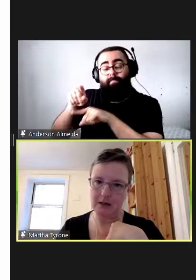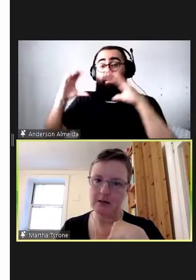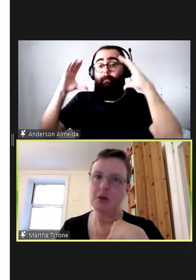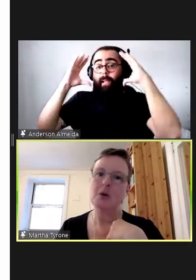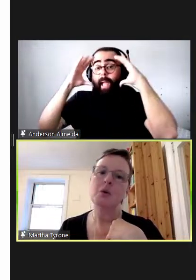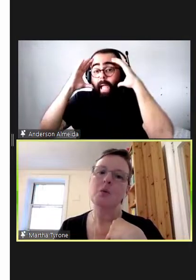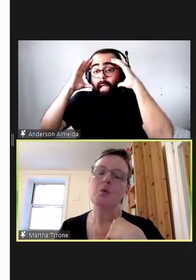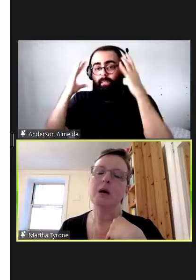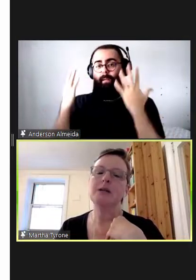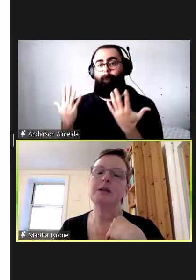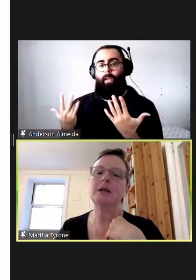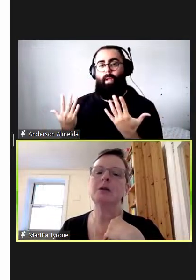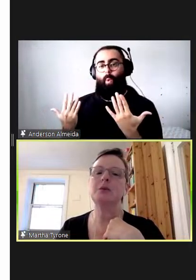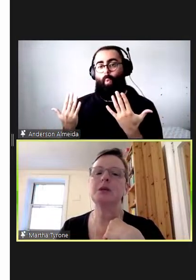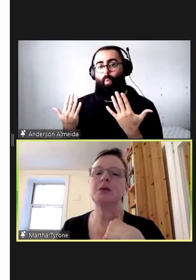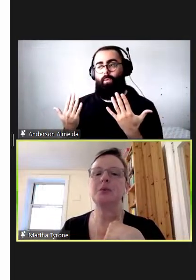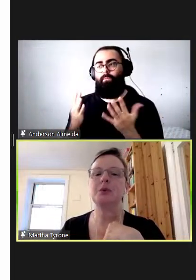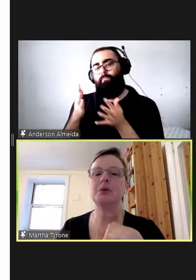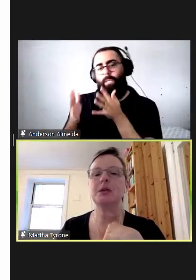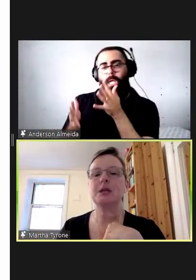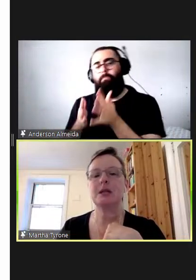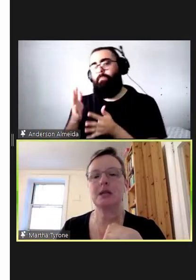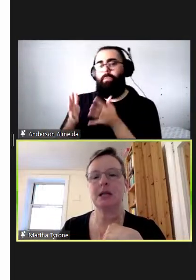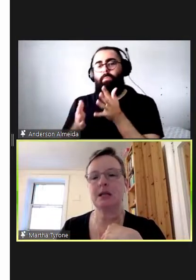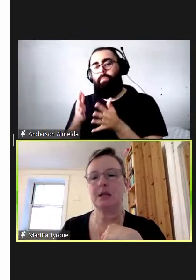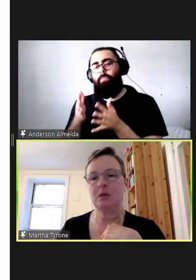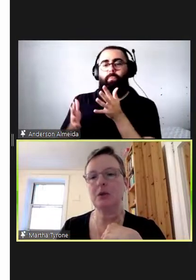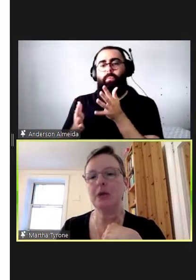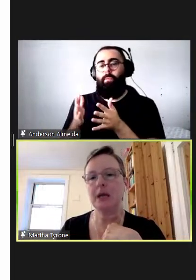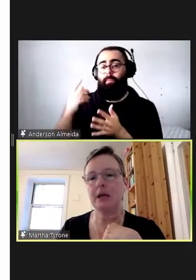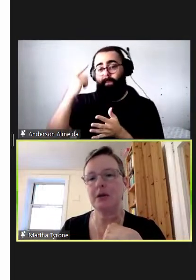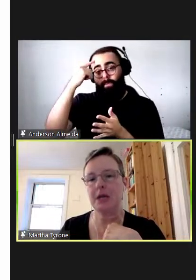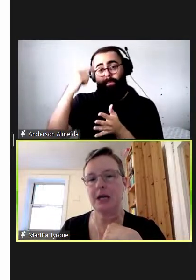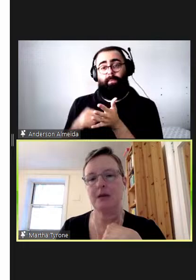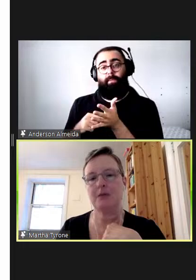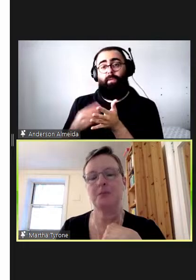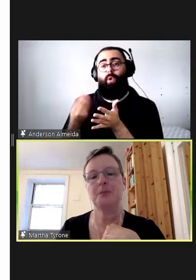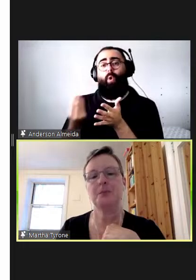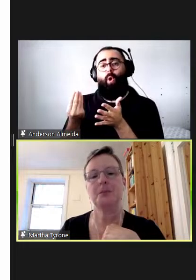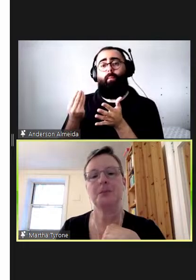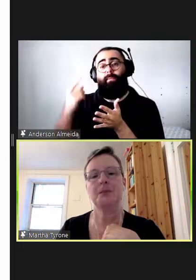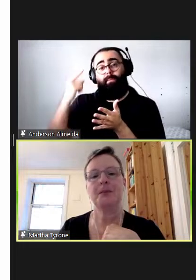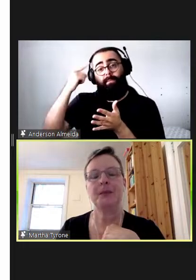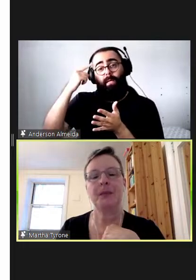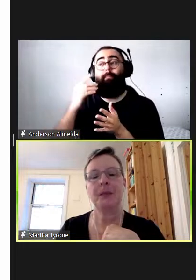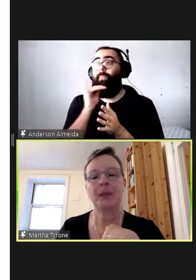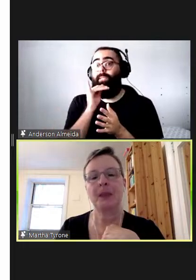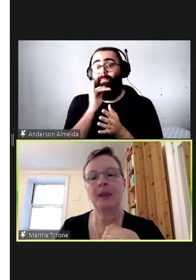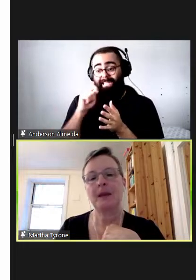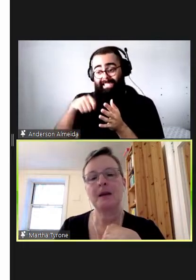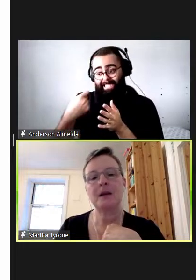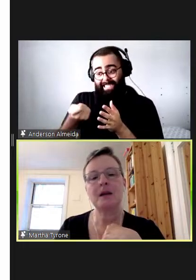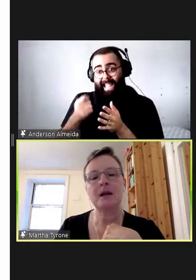hand when a signer was producing signs that were located on the head.